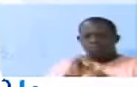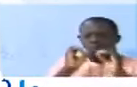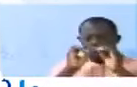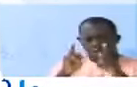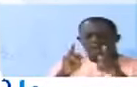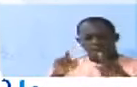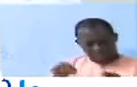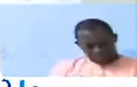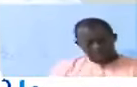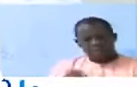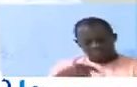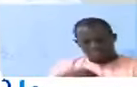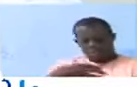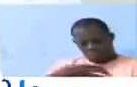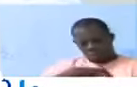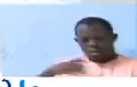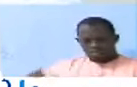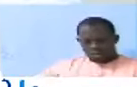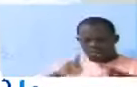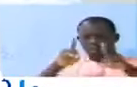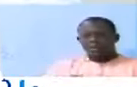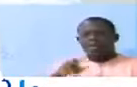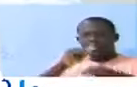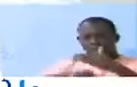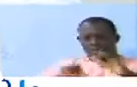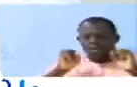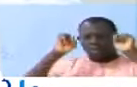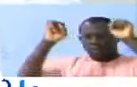go together. You see?